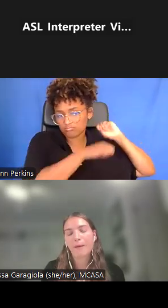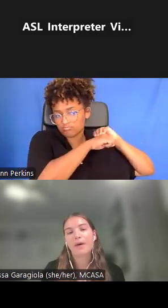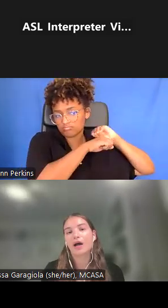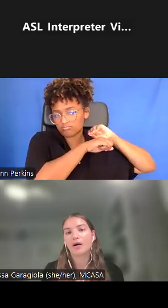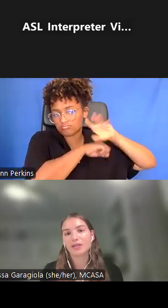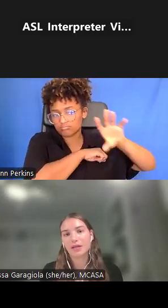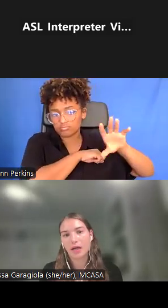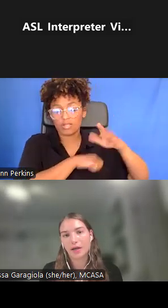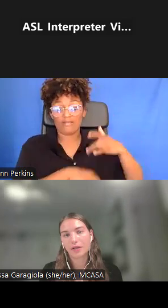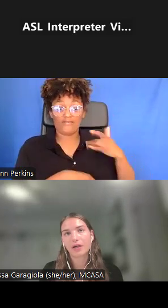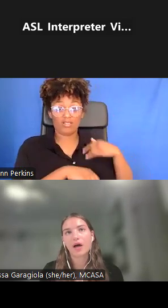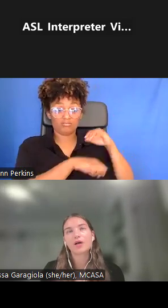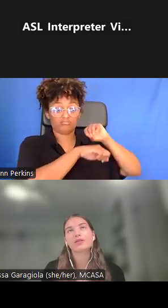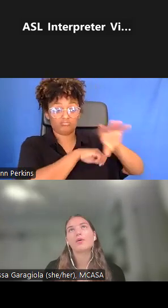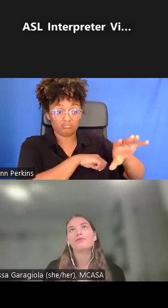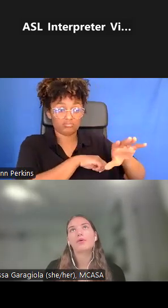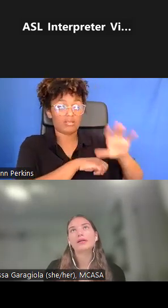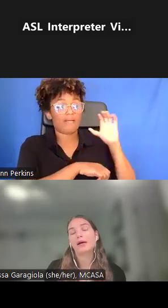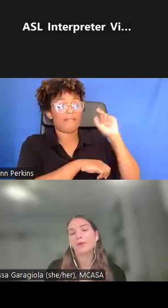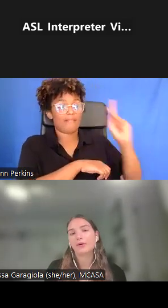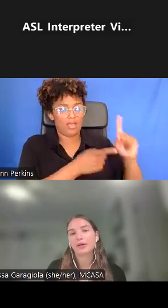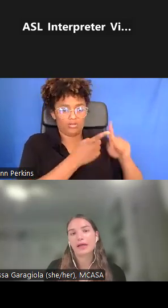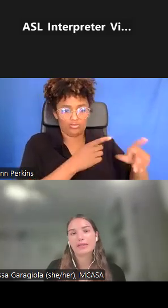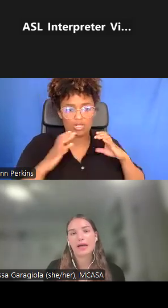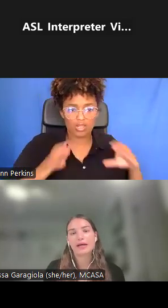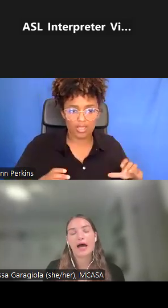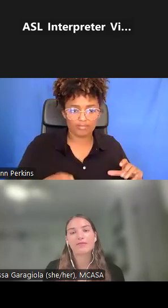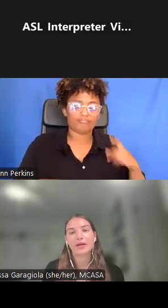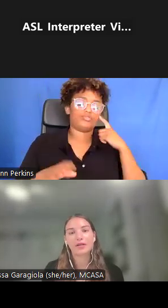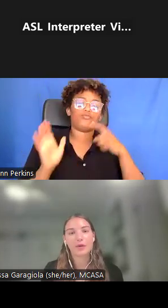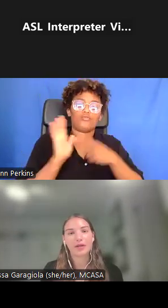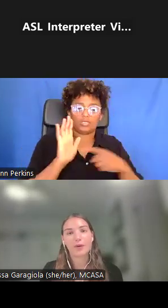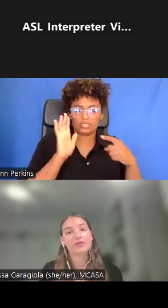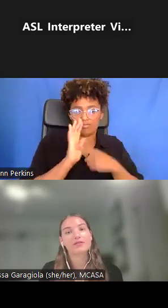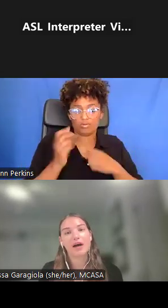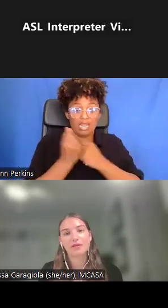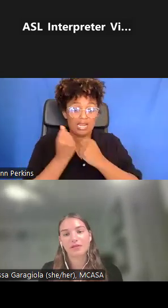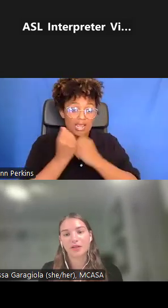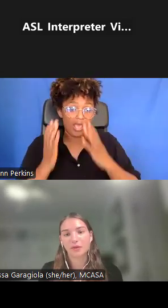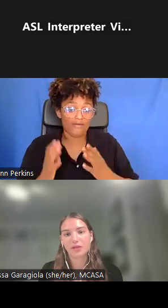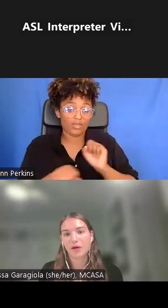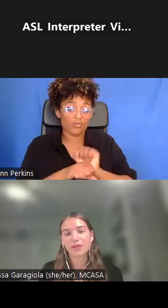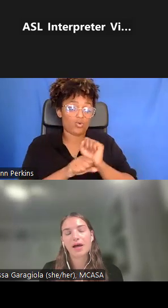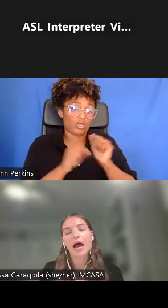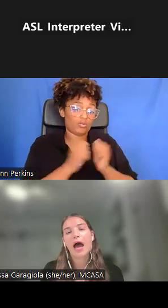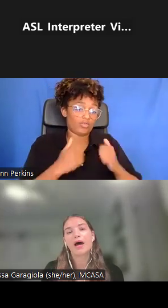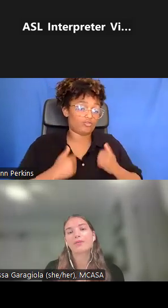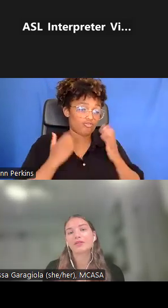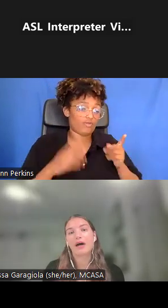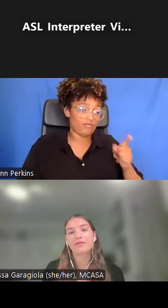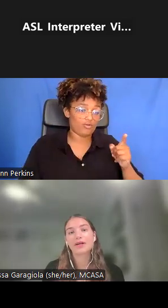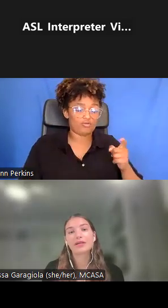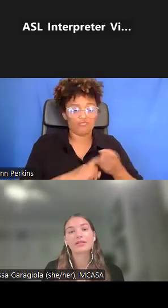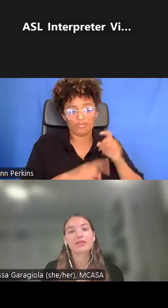situation back onto the client. So, for example, let's say an advocate is working with a survivor of sexual assault,